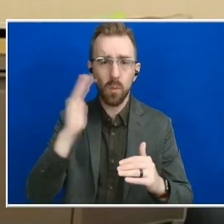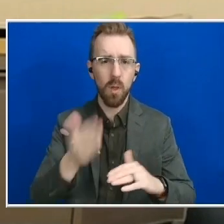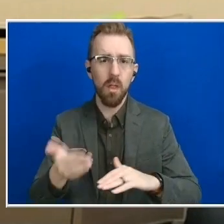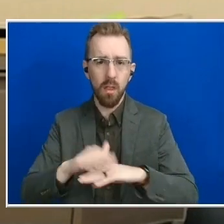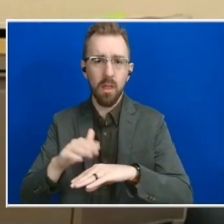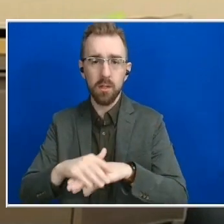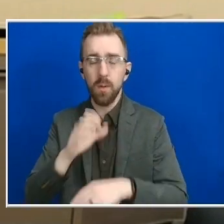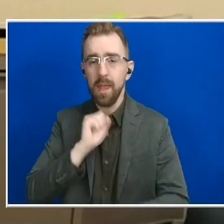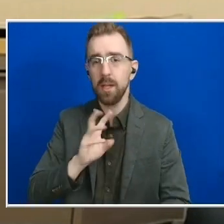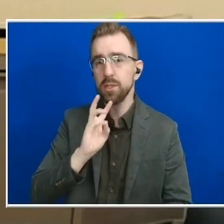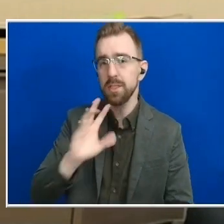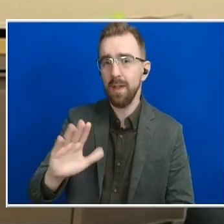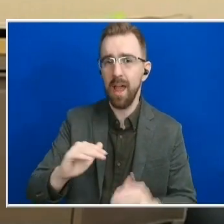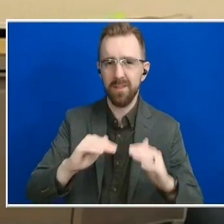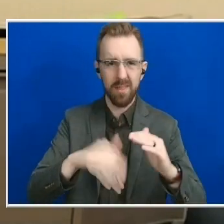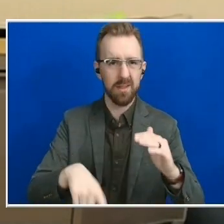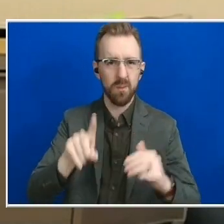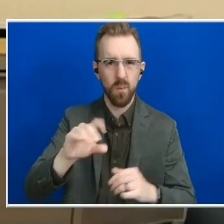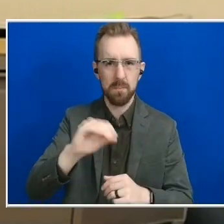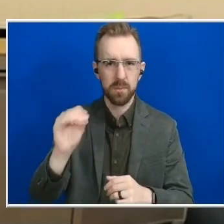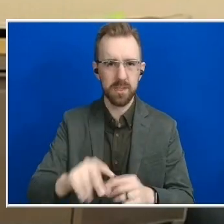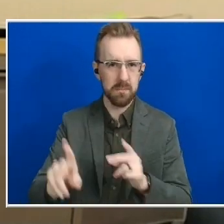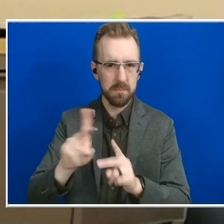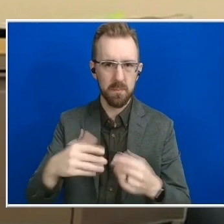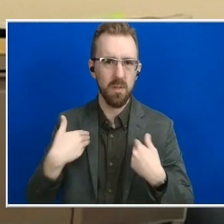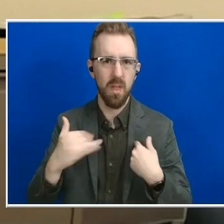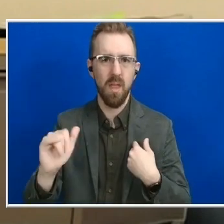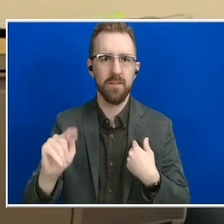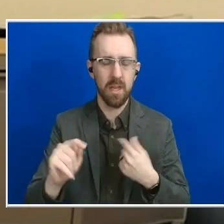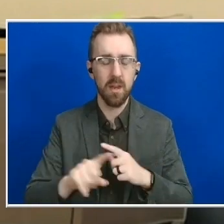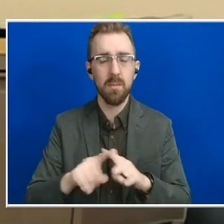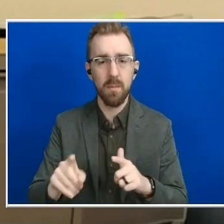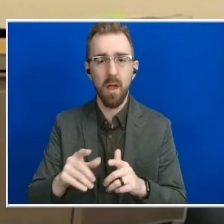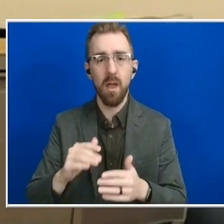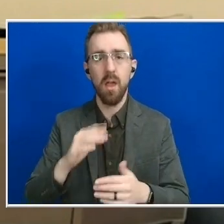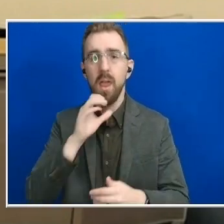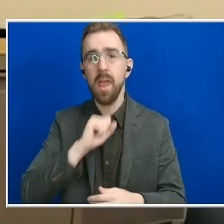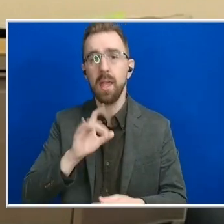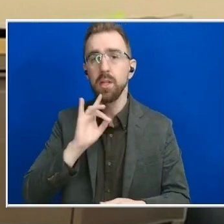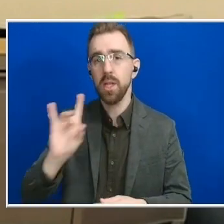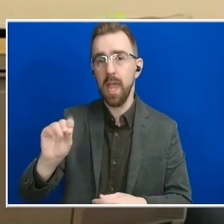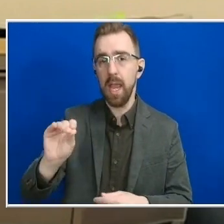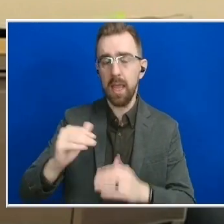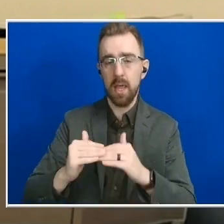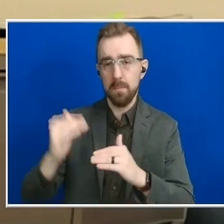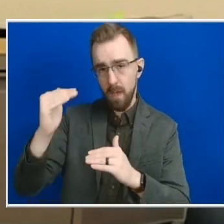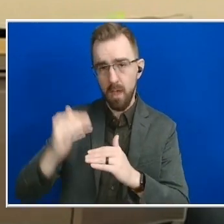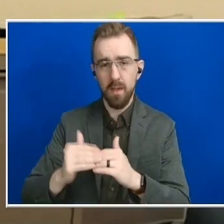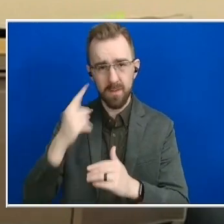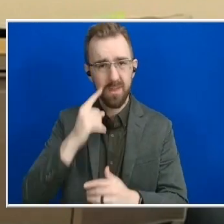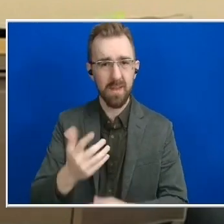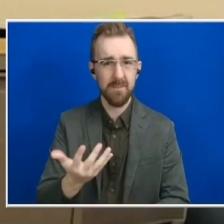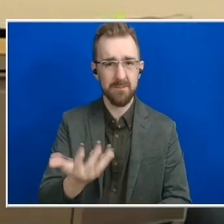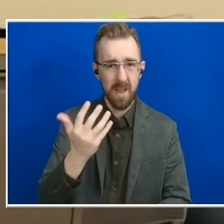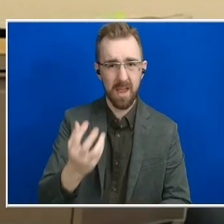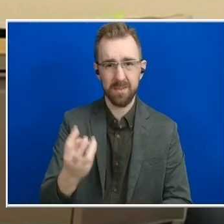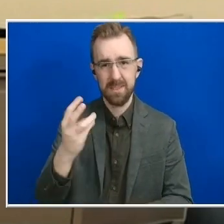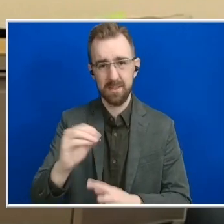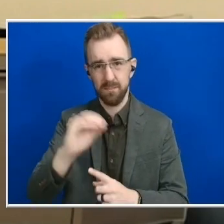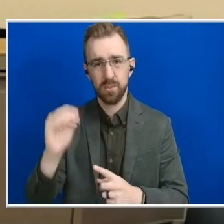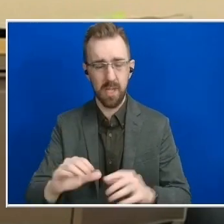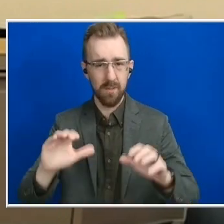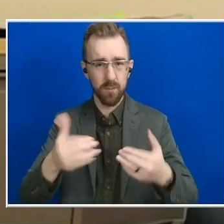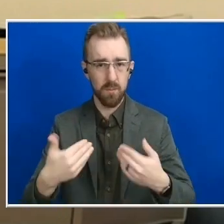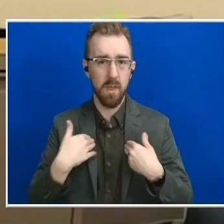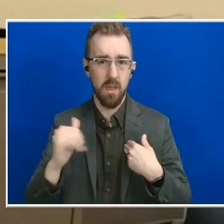less than 1% of the population has it. But over the age of 80, we think 5 or 6% of the population has